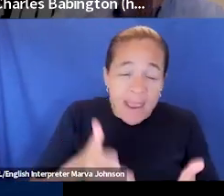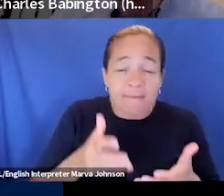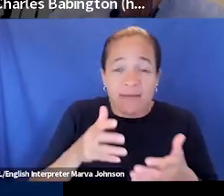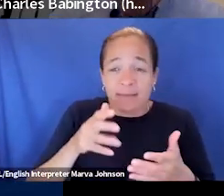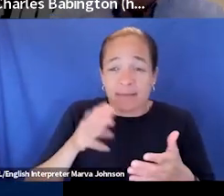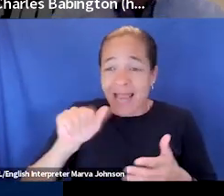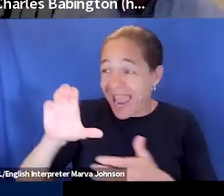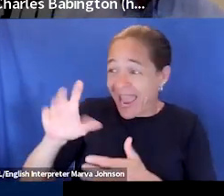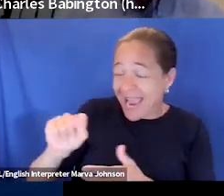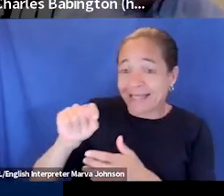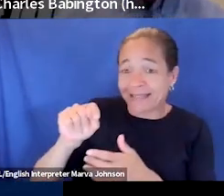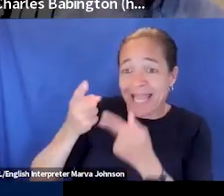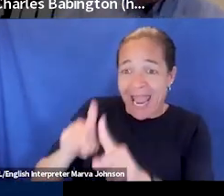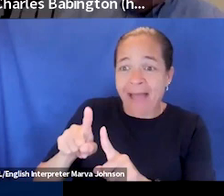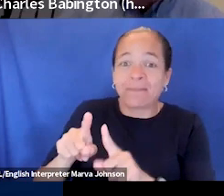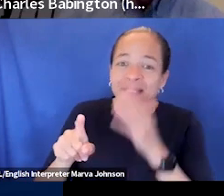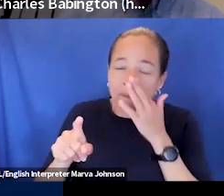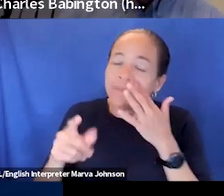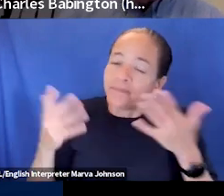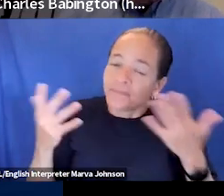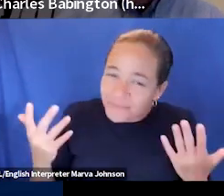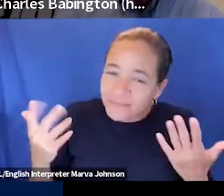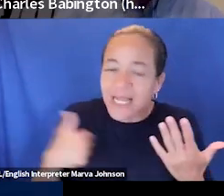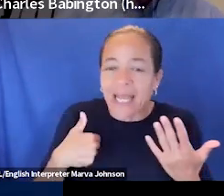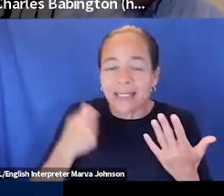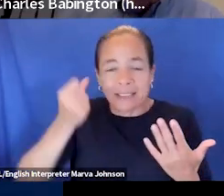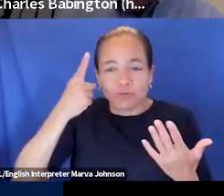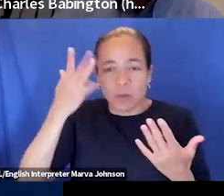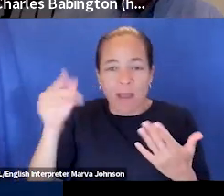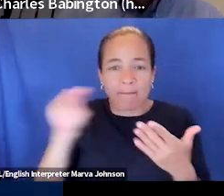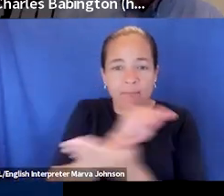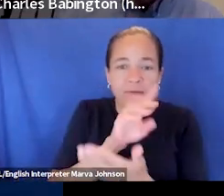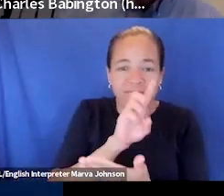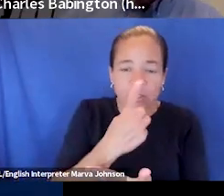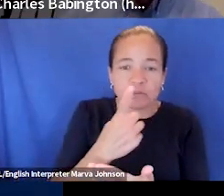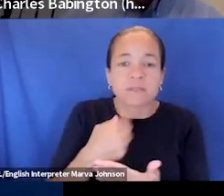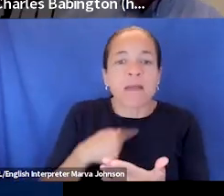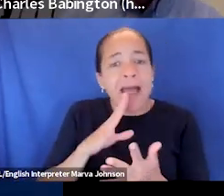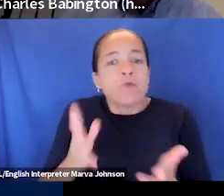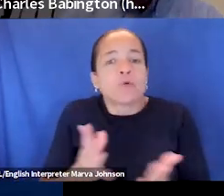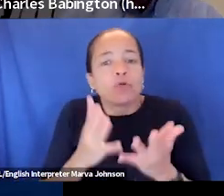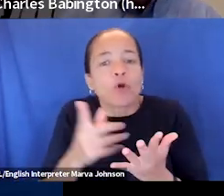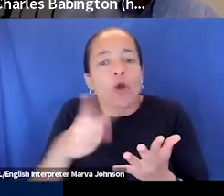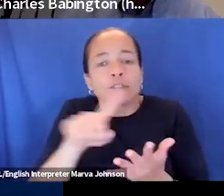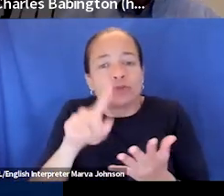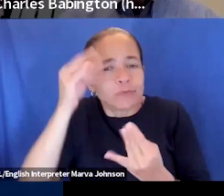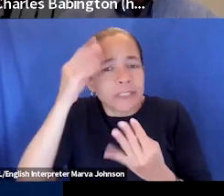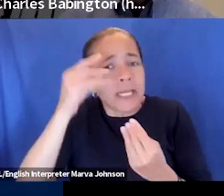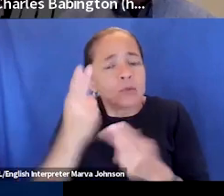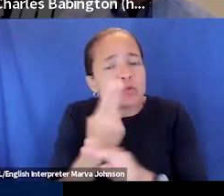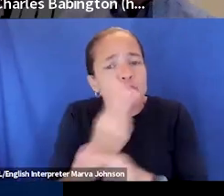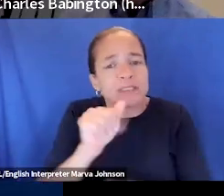It's a matter of taste. I would urge you to think about writing active voice. I would write that sentence in